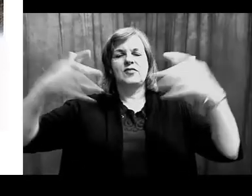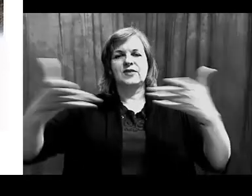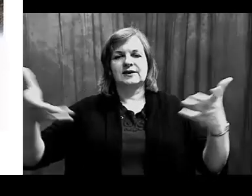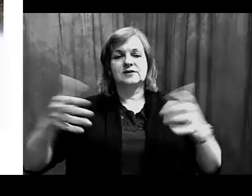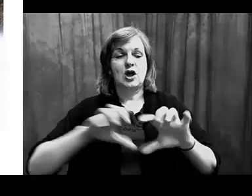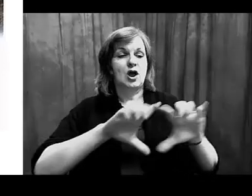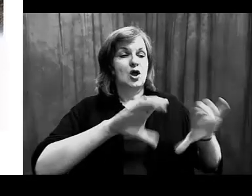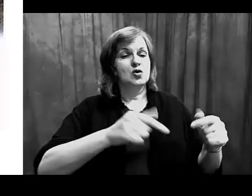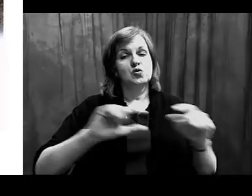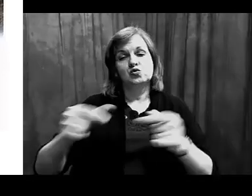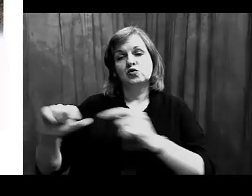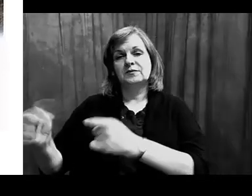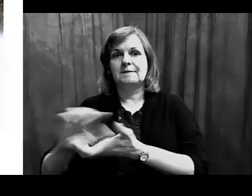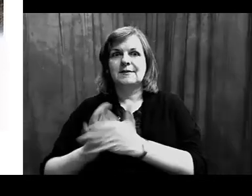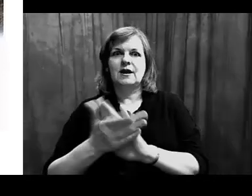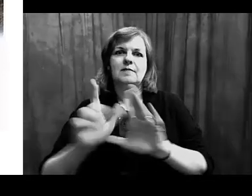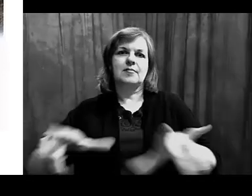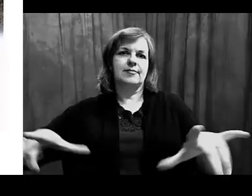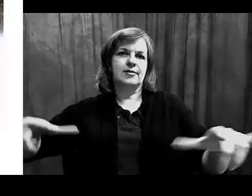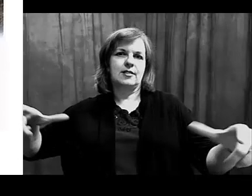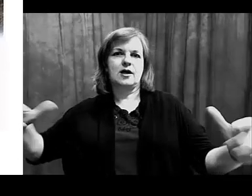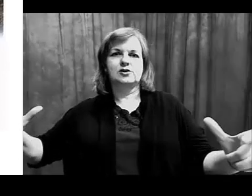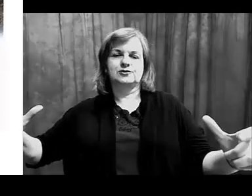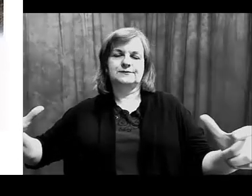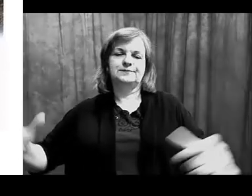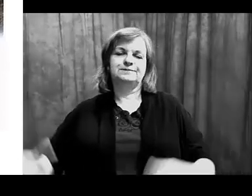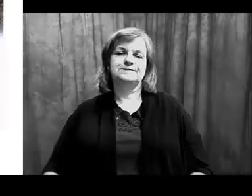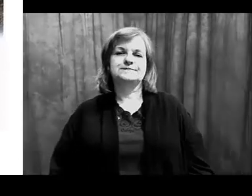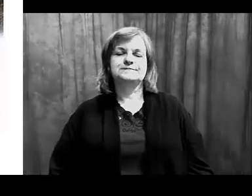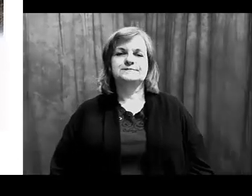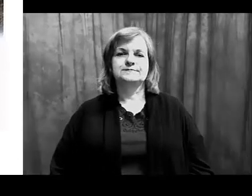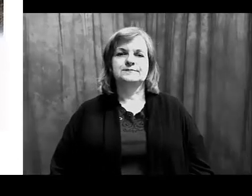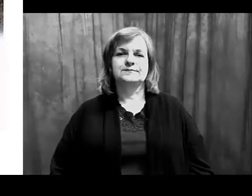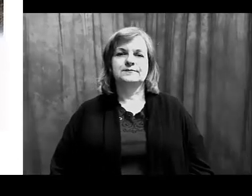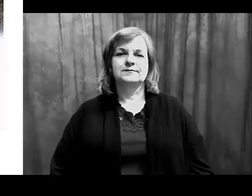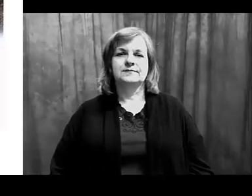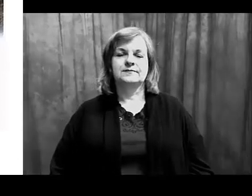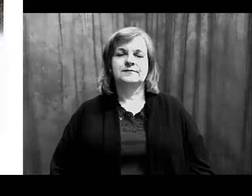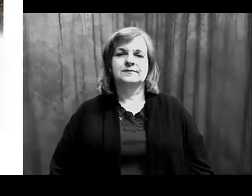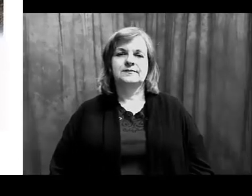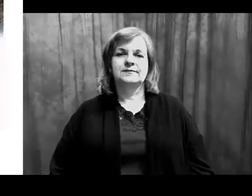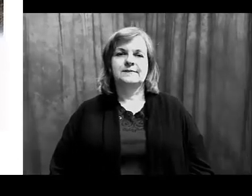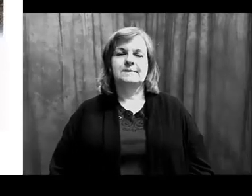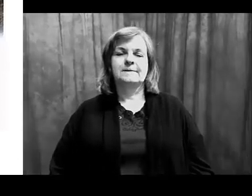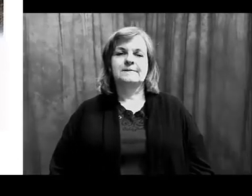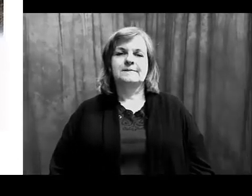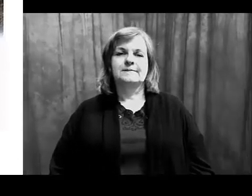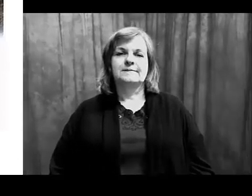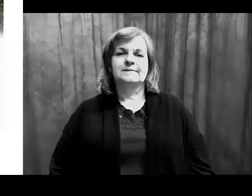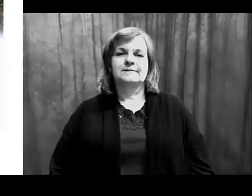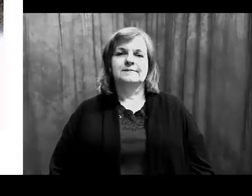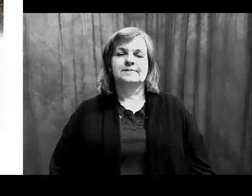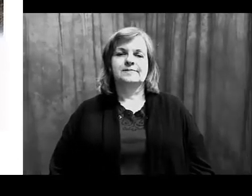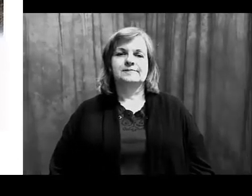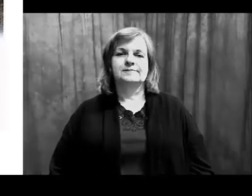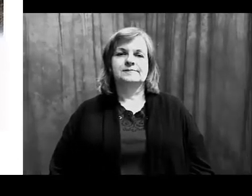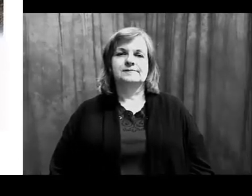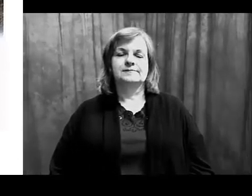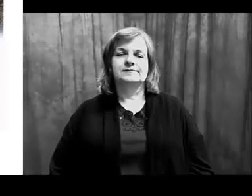things, these groups can become very, very large. So let's start out with thinking